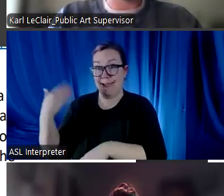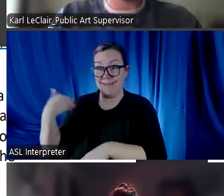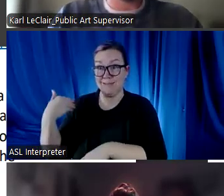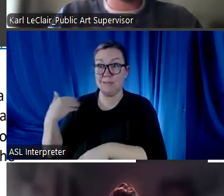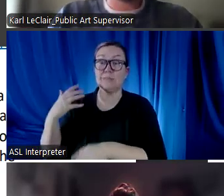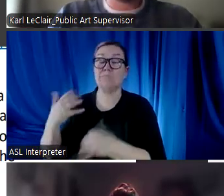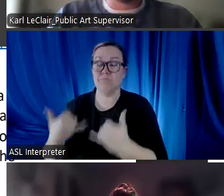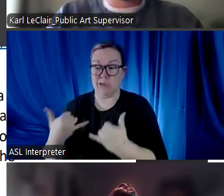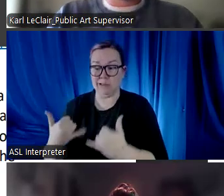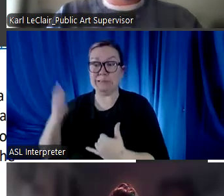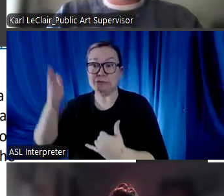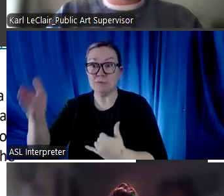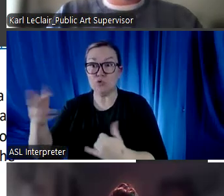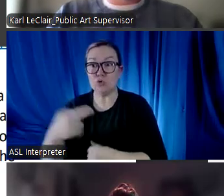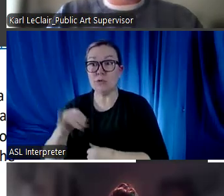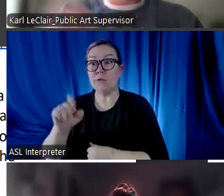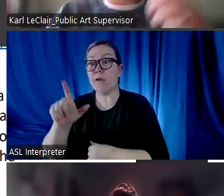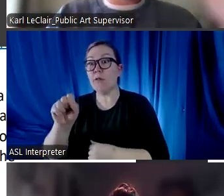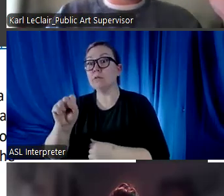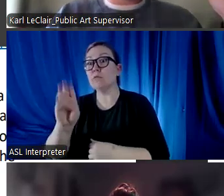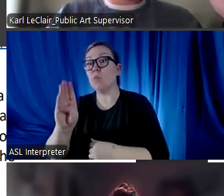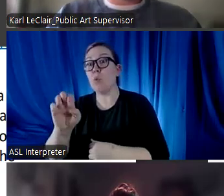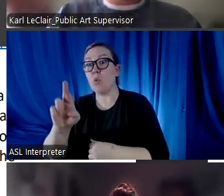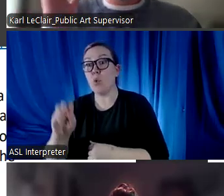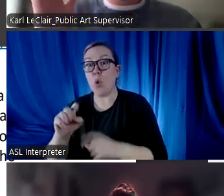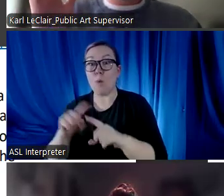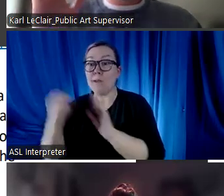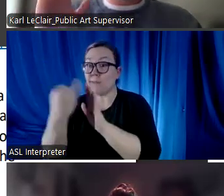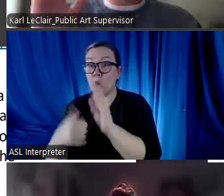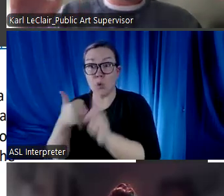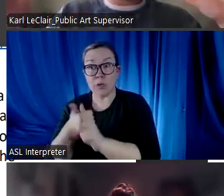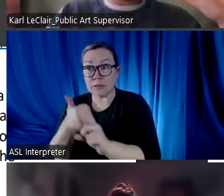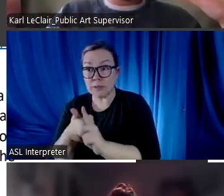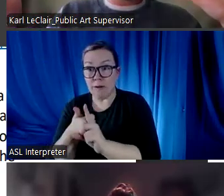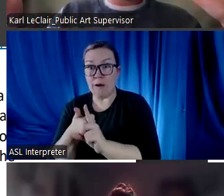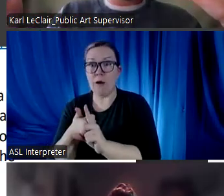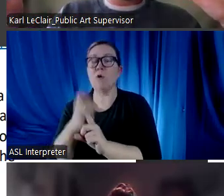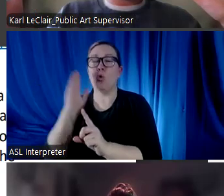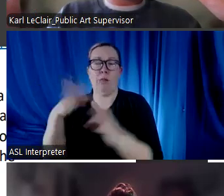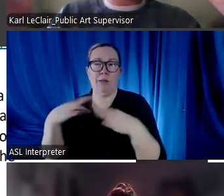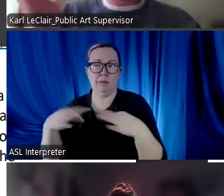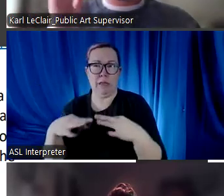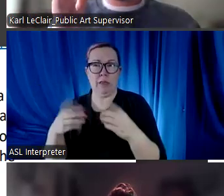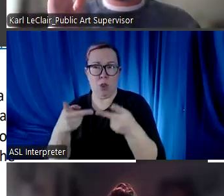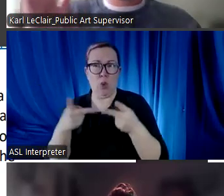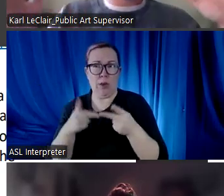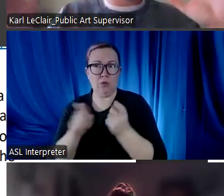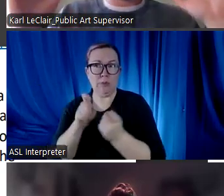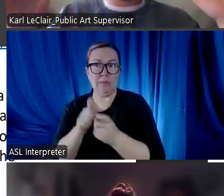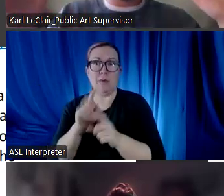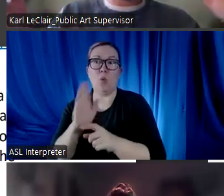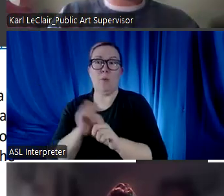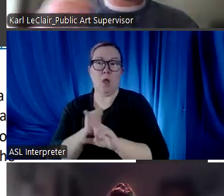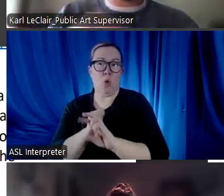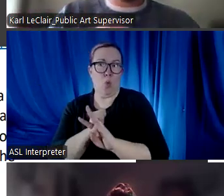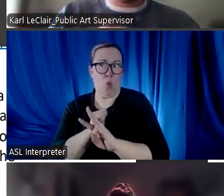of Hillsborough. But the artwork is, we'll talk a little bit more about the location, but will be actually just west of that. So if you're